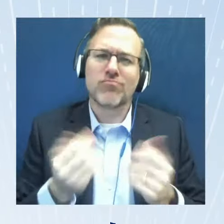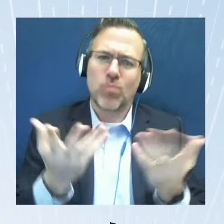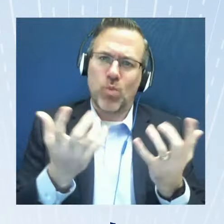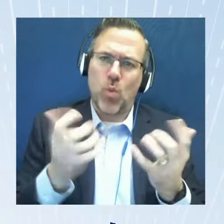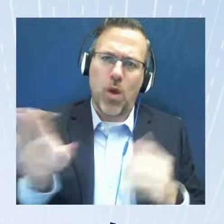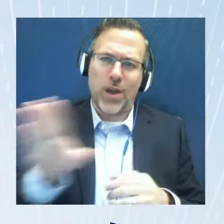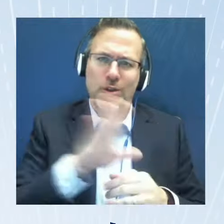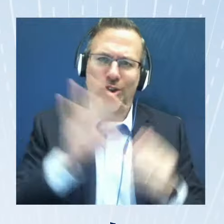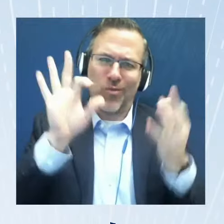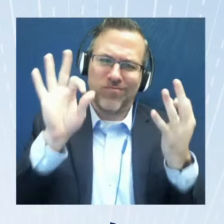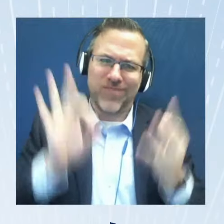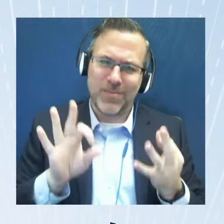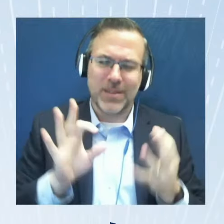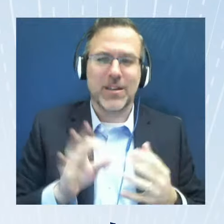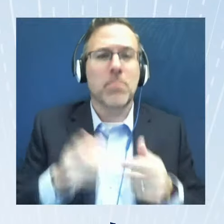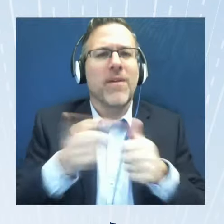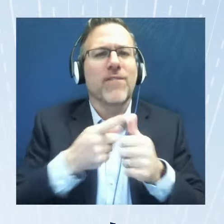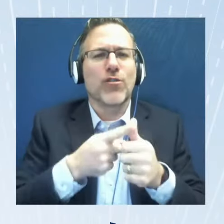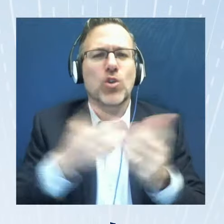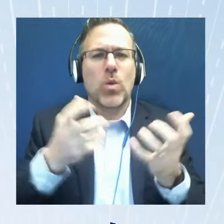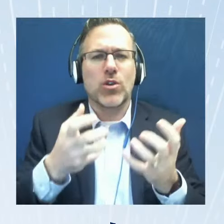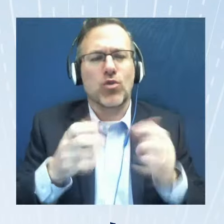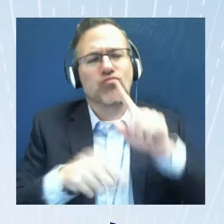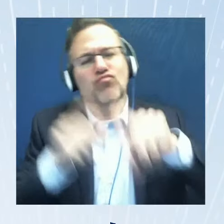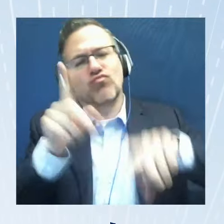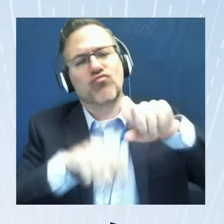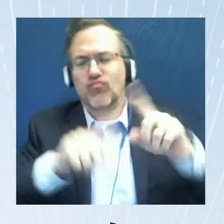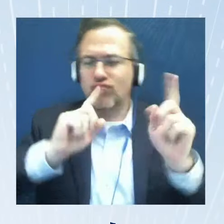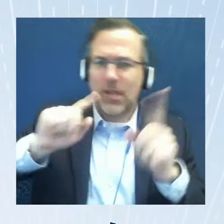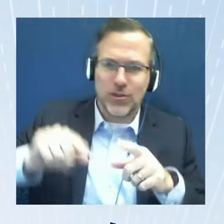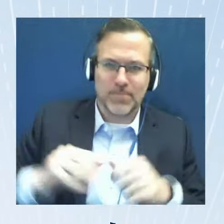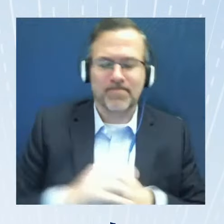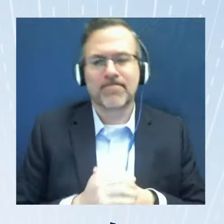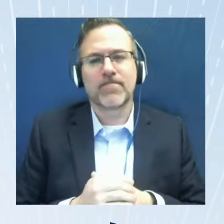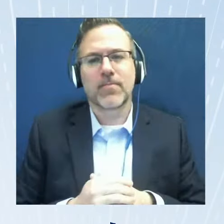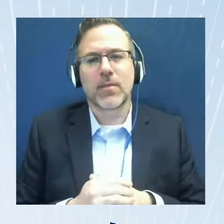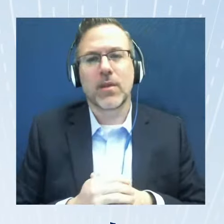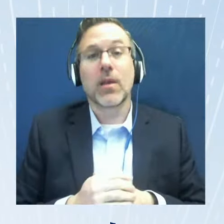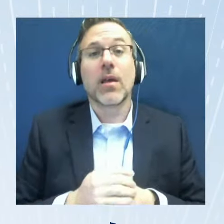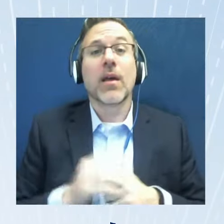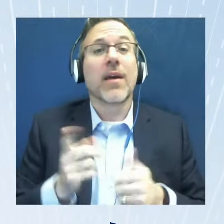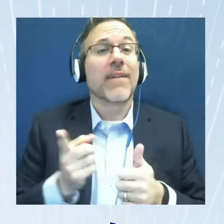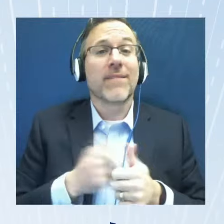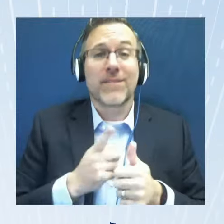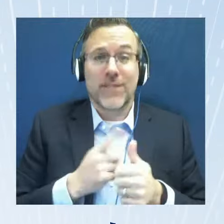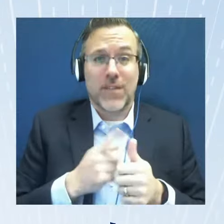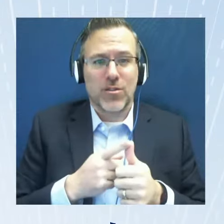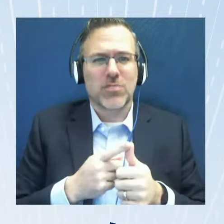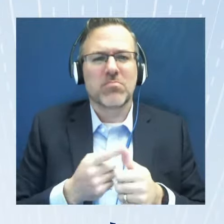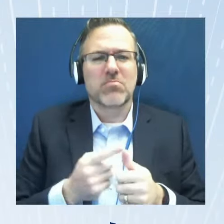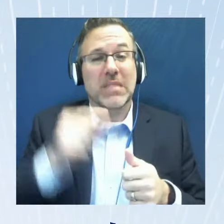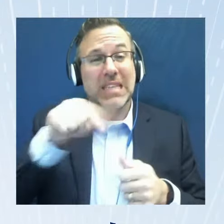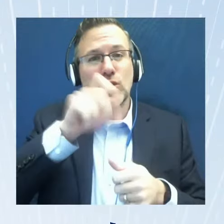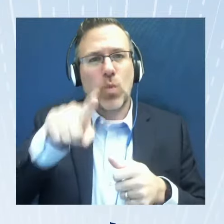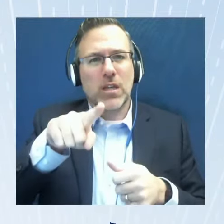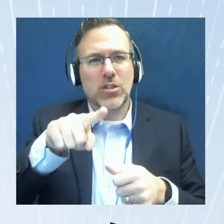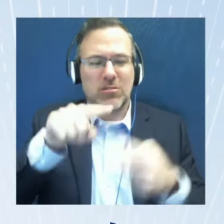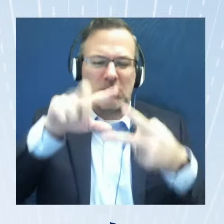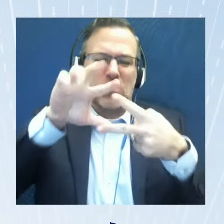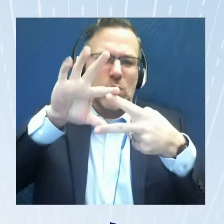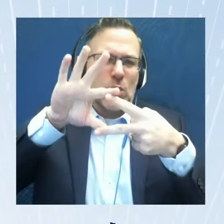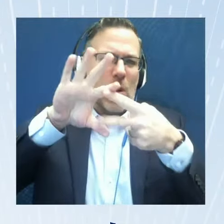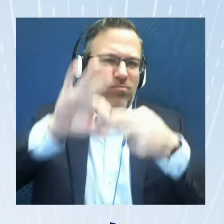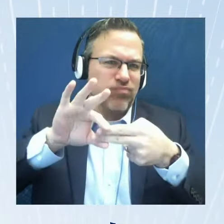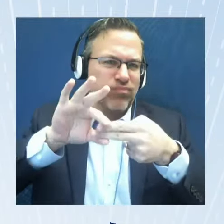first we're going to have this conversation. So I'd like to begin today's discussion with a twofold question. So for both